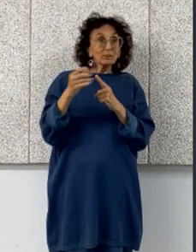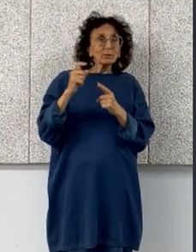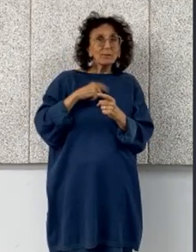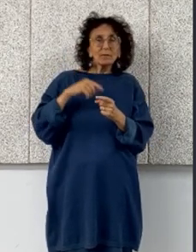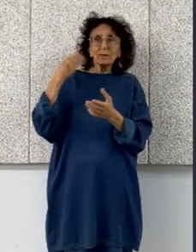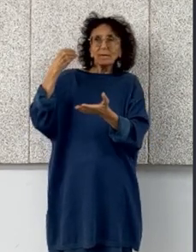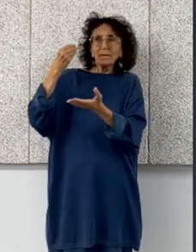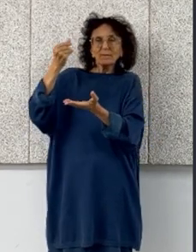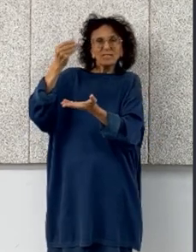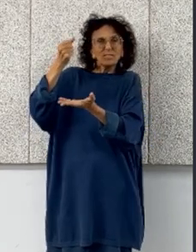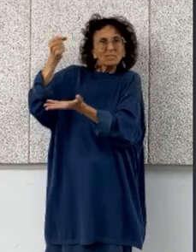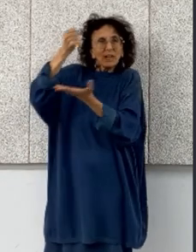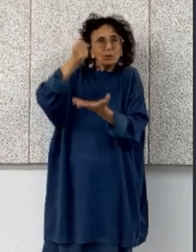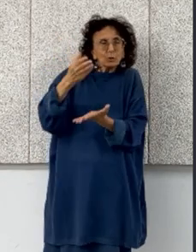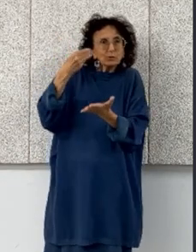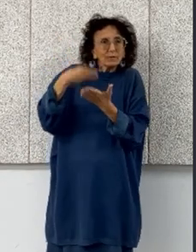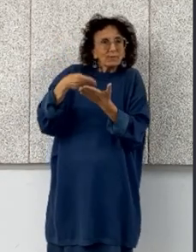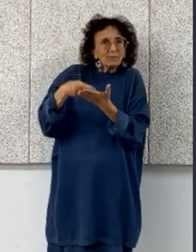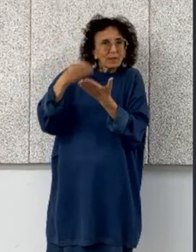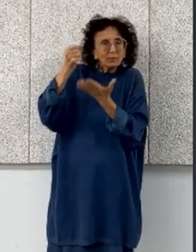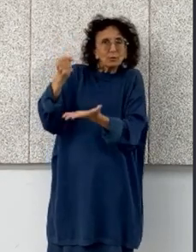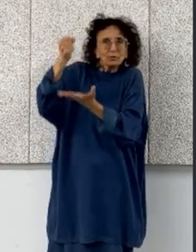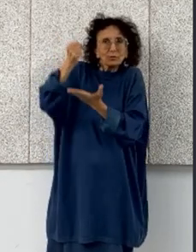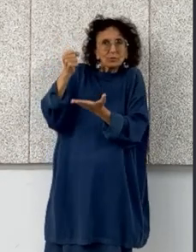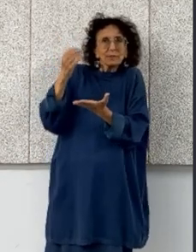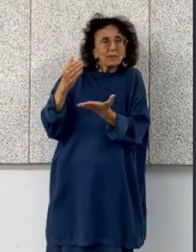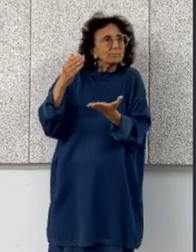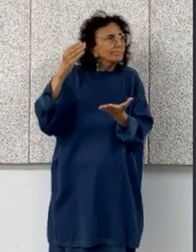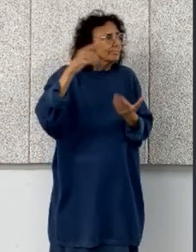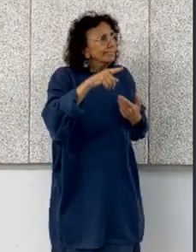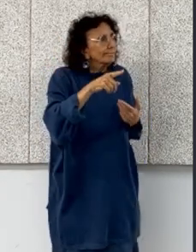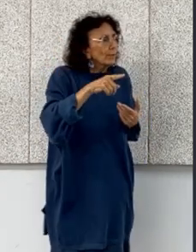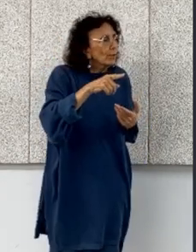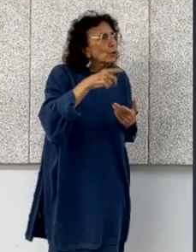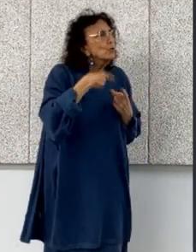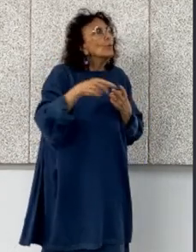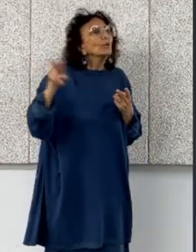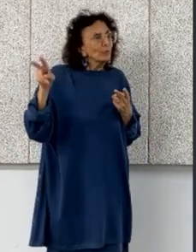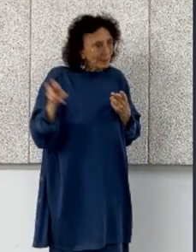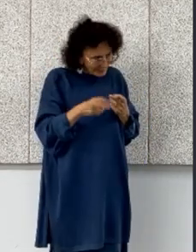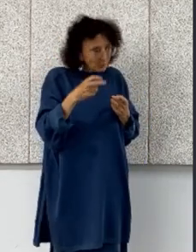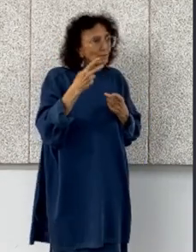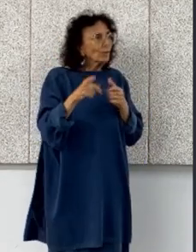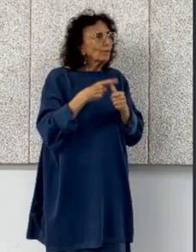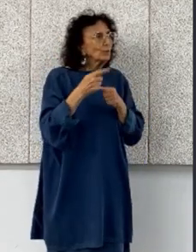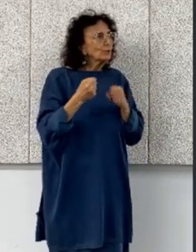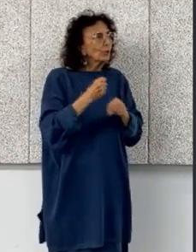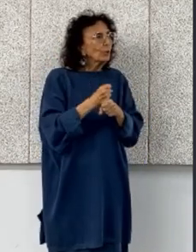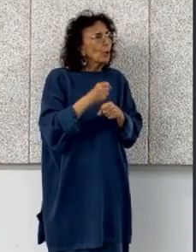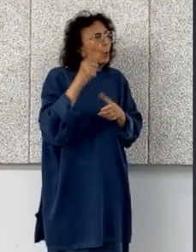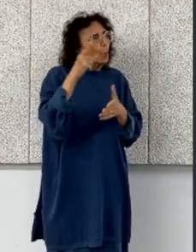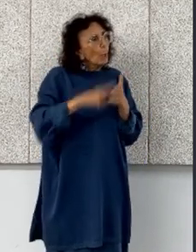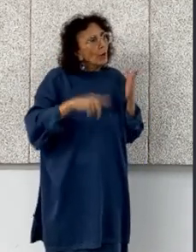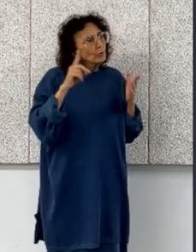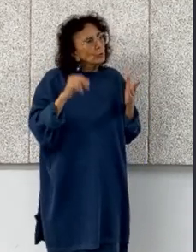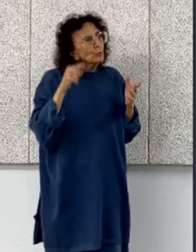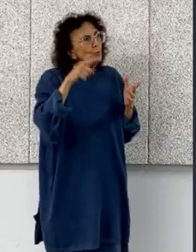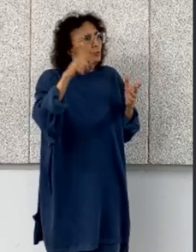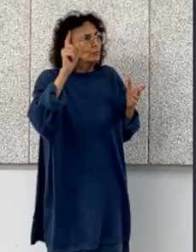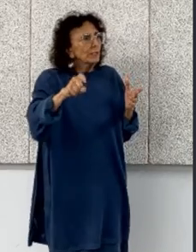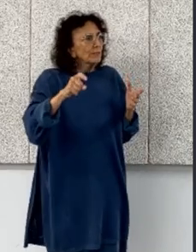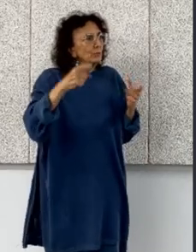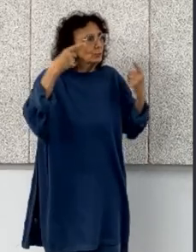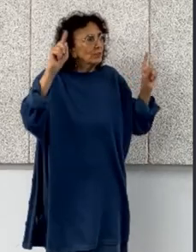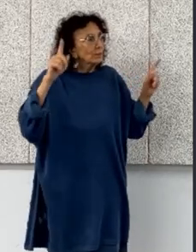funders who said, "What do you need in your transition year to be successful?" And I